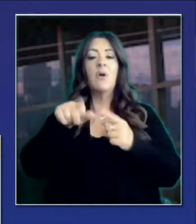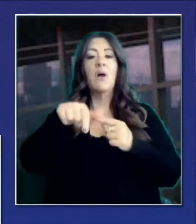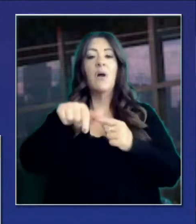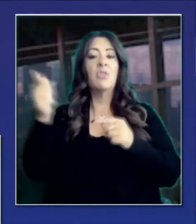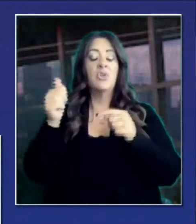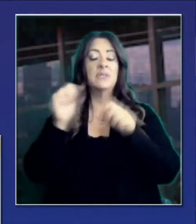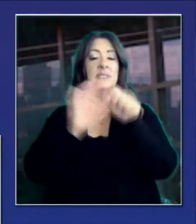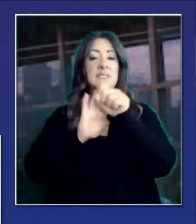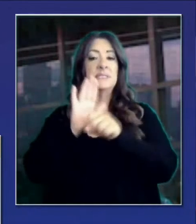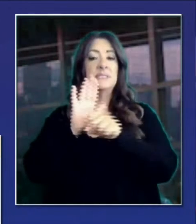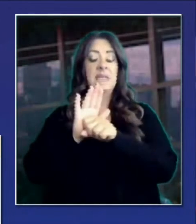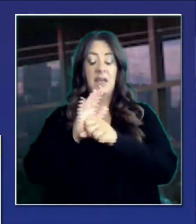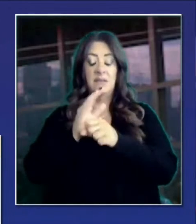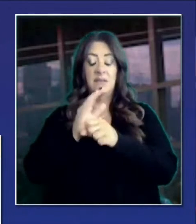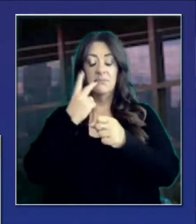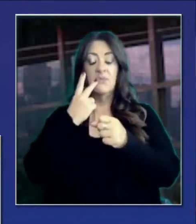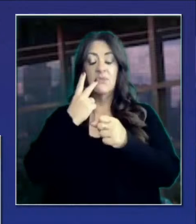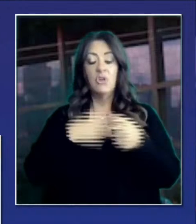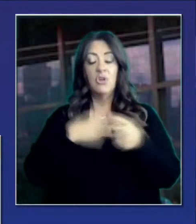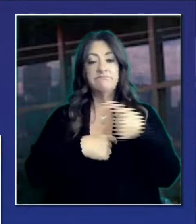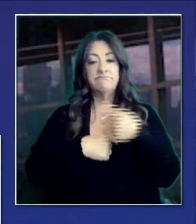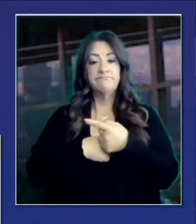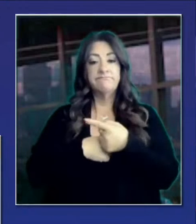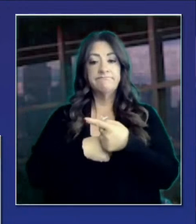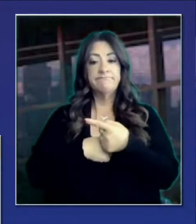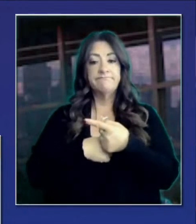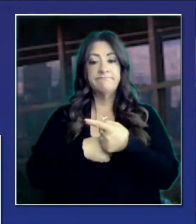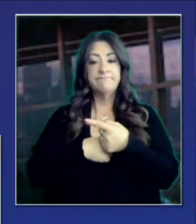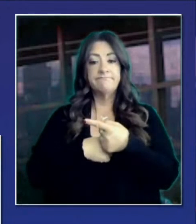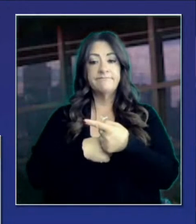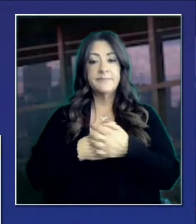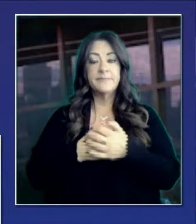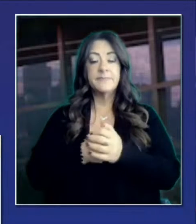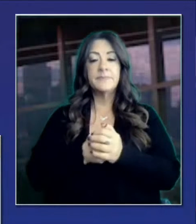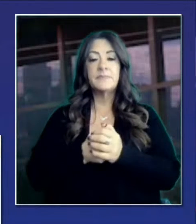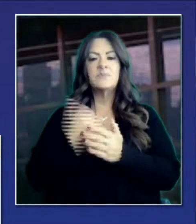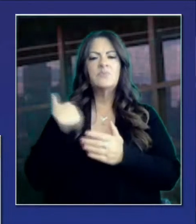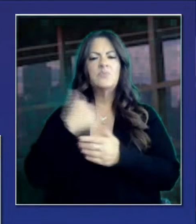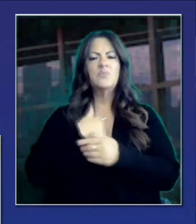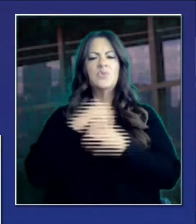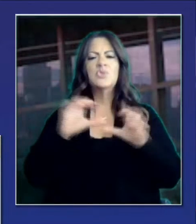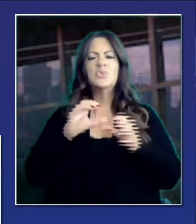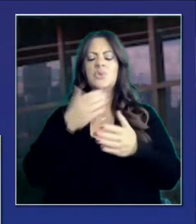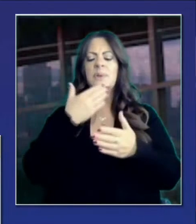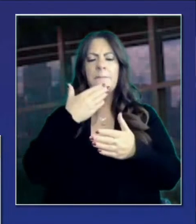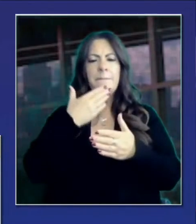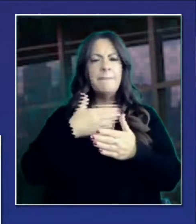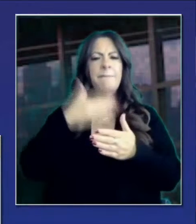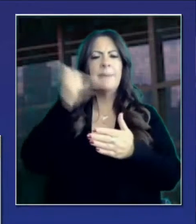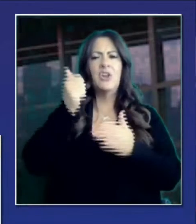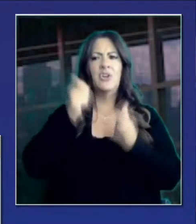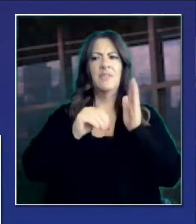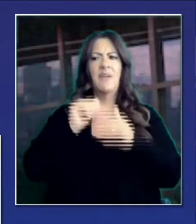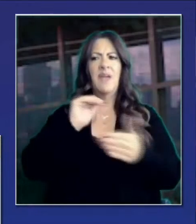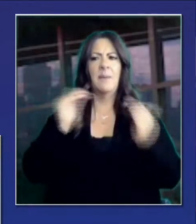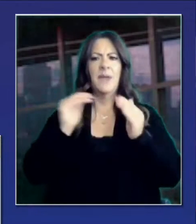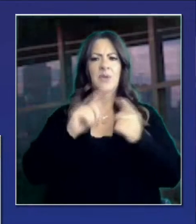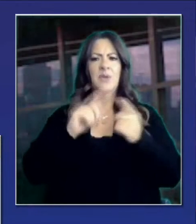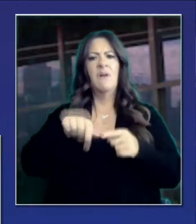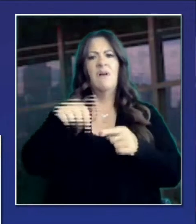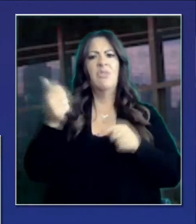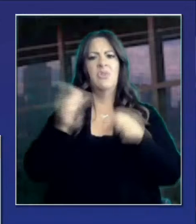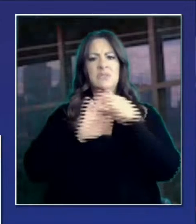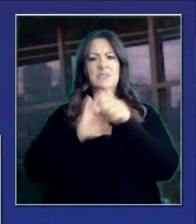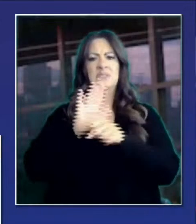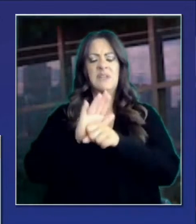respect on positivity rates. We're faring better than more than half the states in the nation. Florida, and I compare some